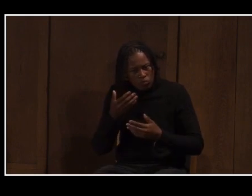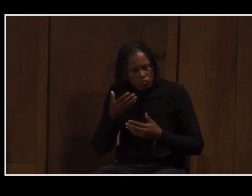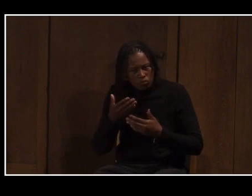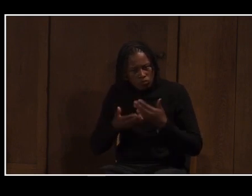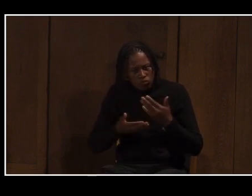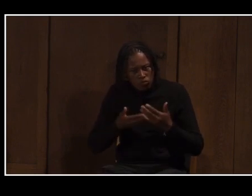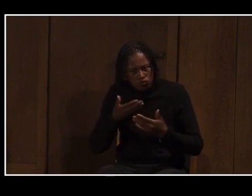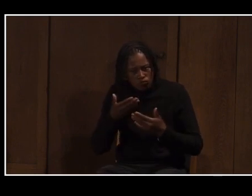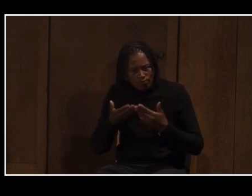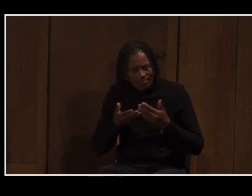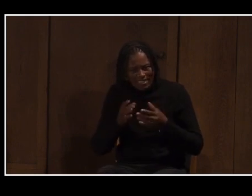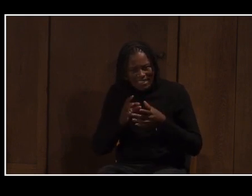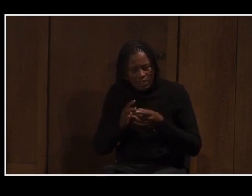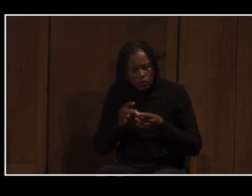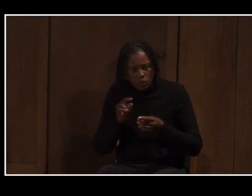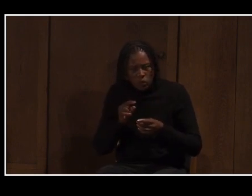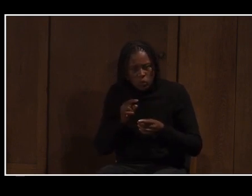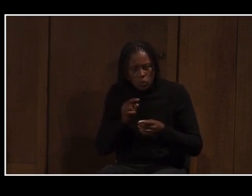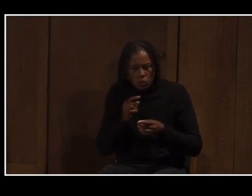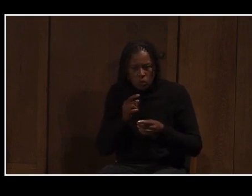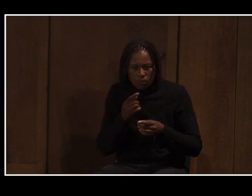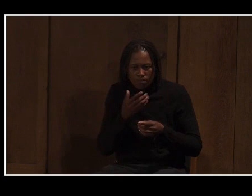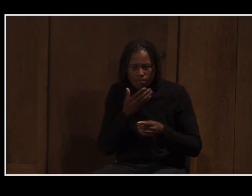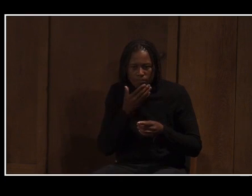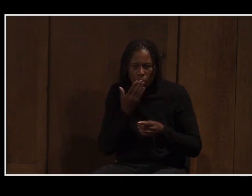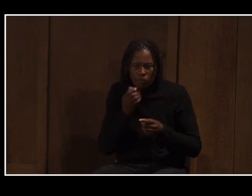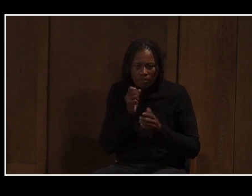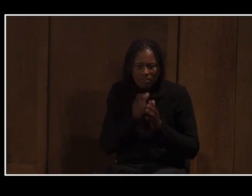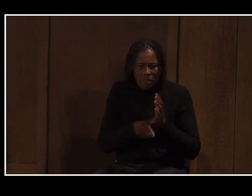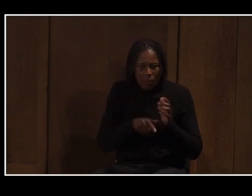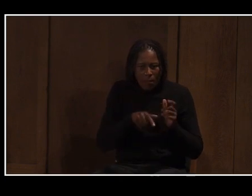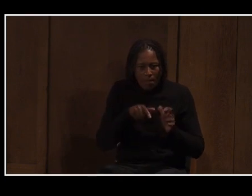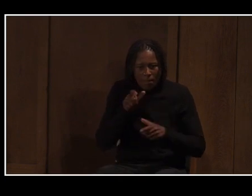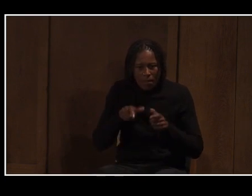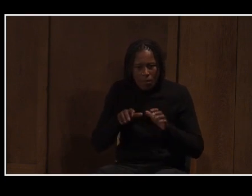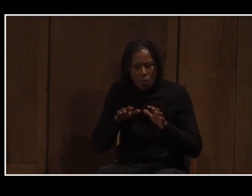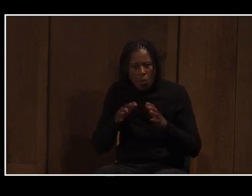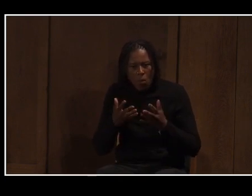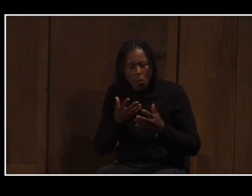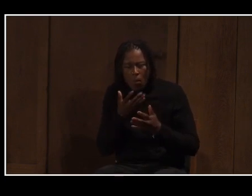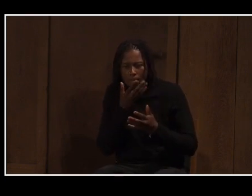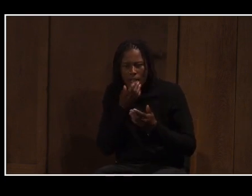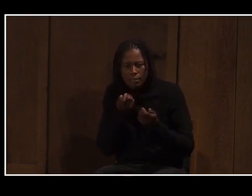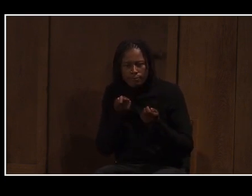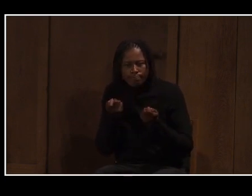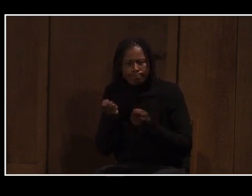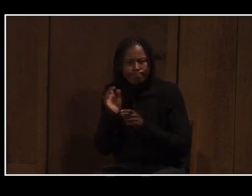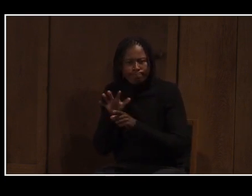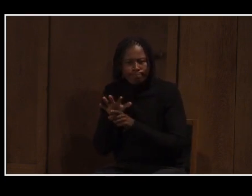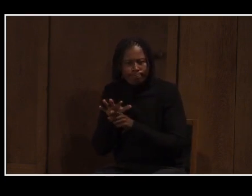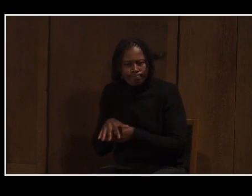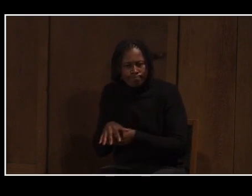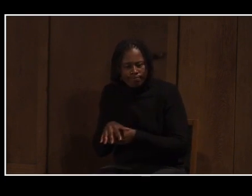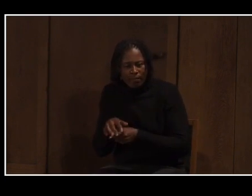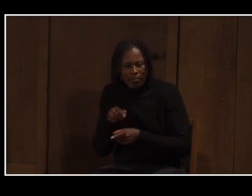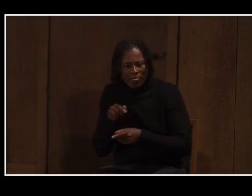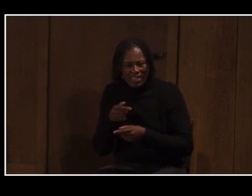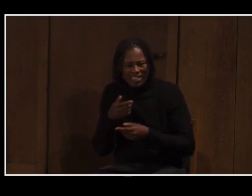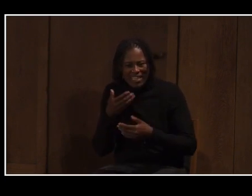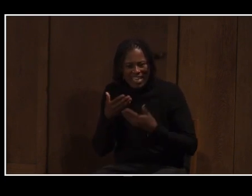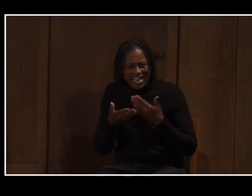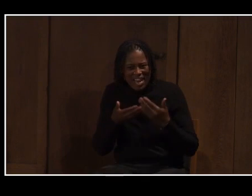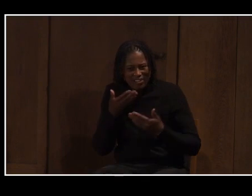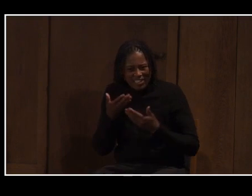and quite misogynistic. I'm really struggling to metabolize these for the